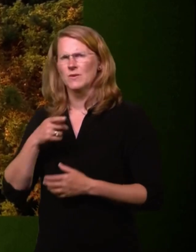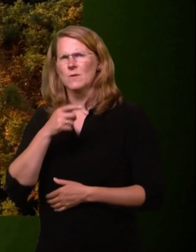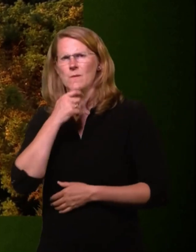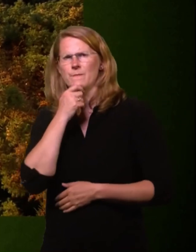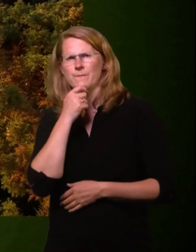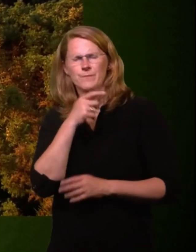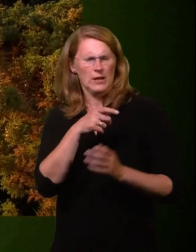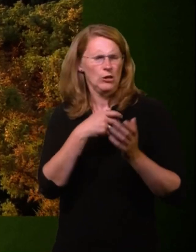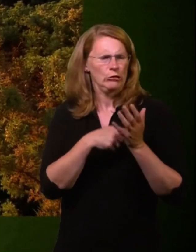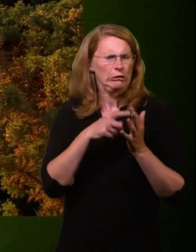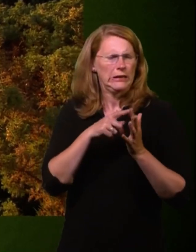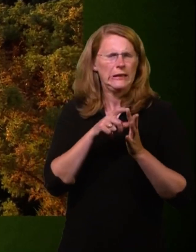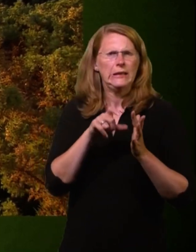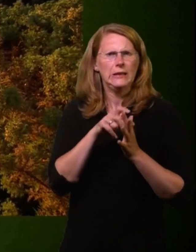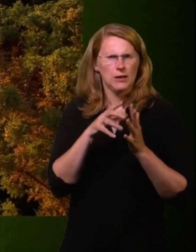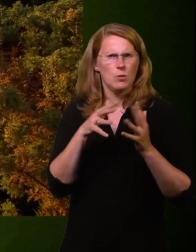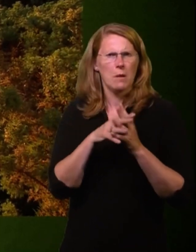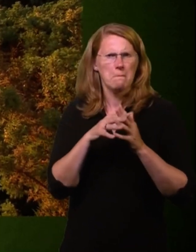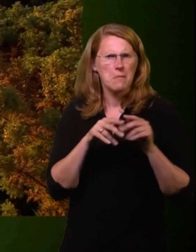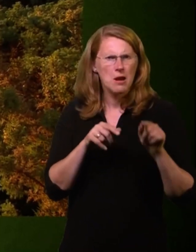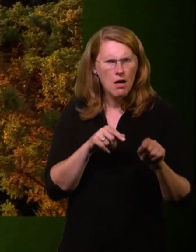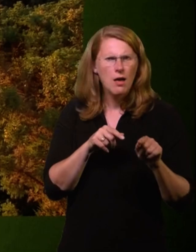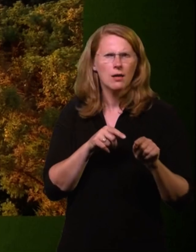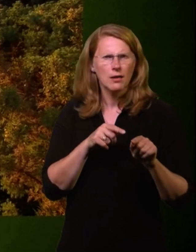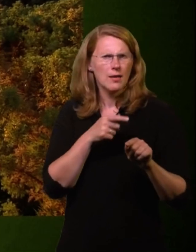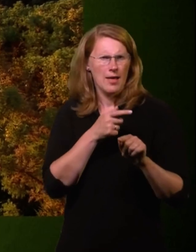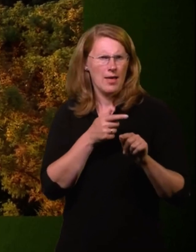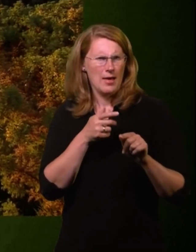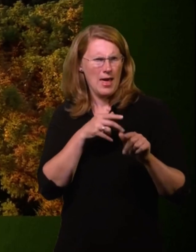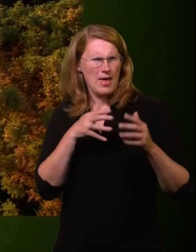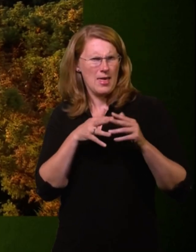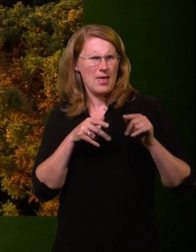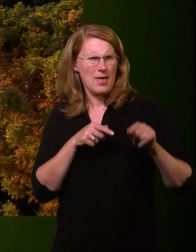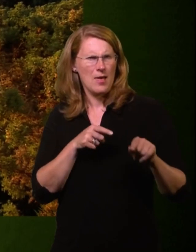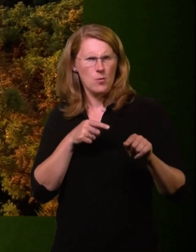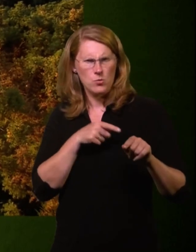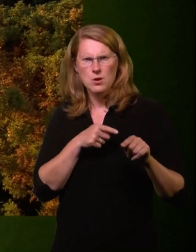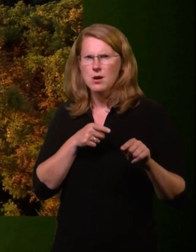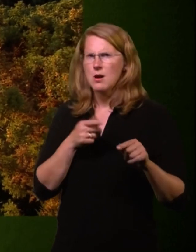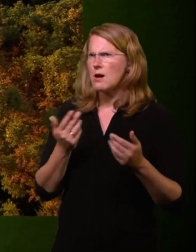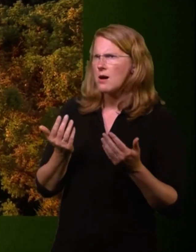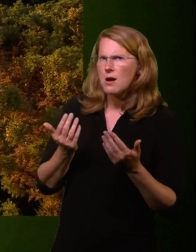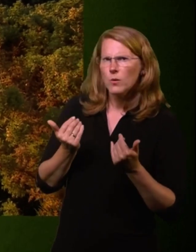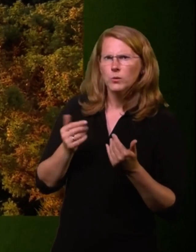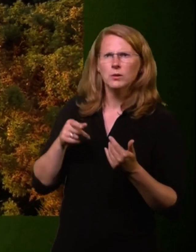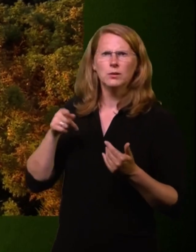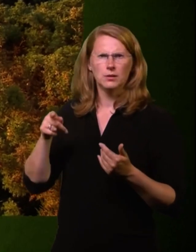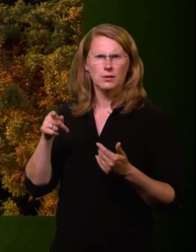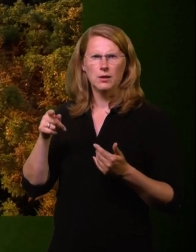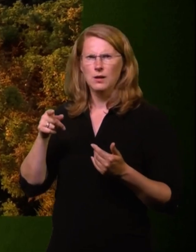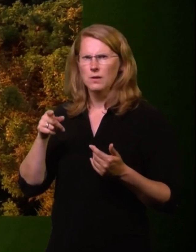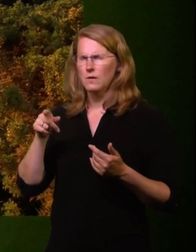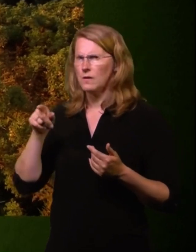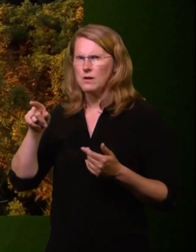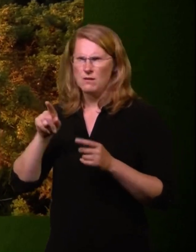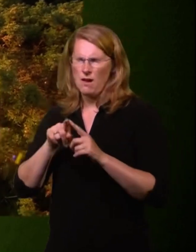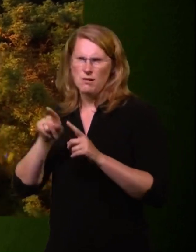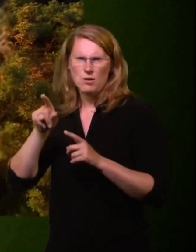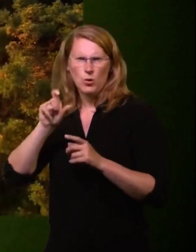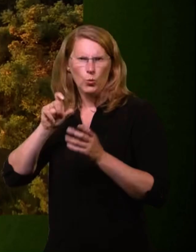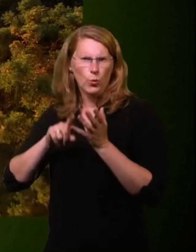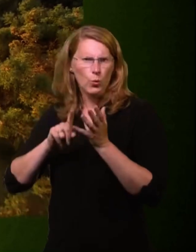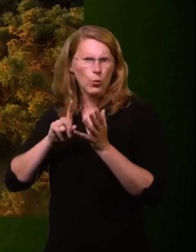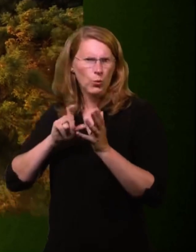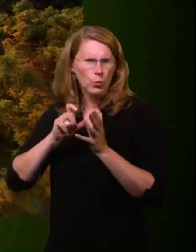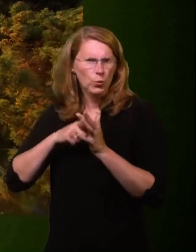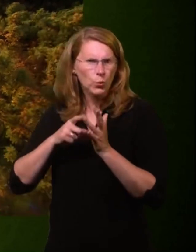it comes to brood parasites like cuckoos, how do they fight back? How do they do that when the cuckoo is quite a good mimic of their eggs? Well, look,